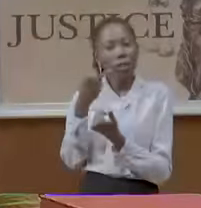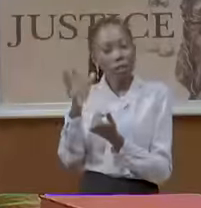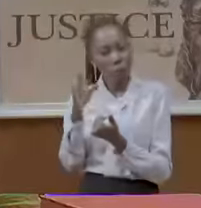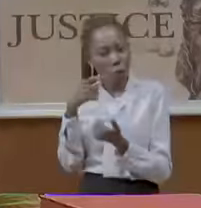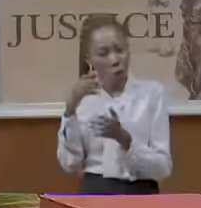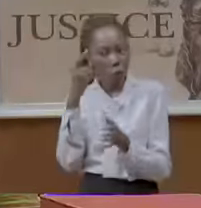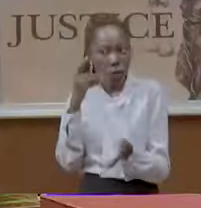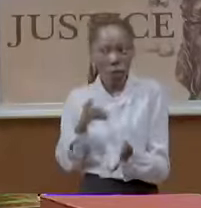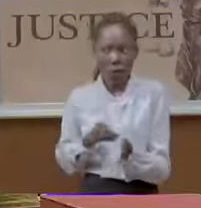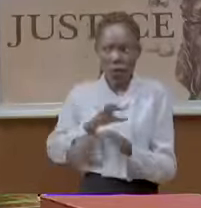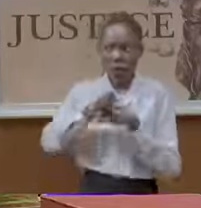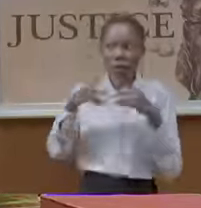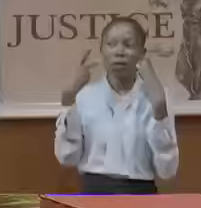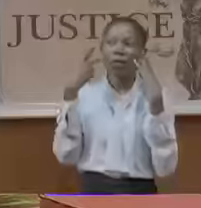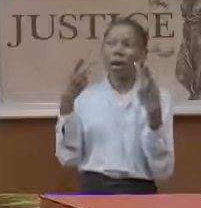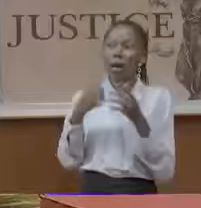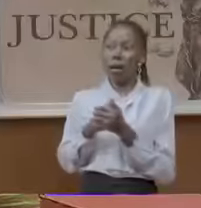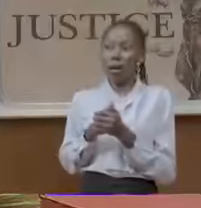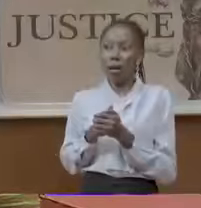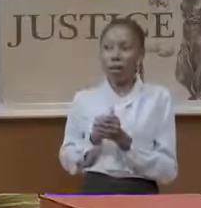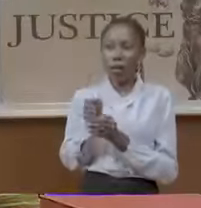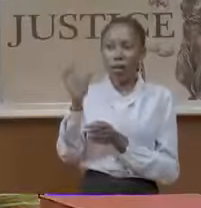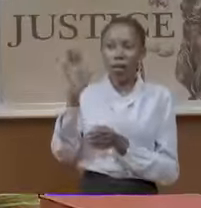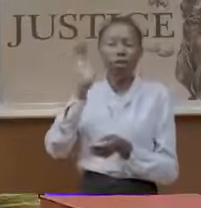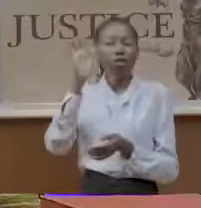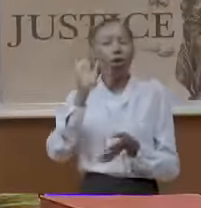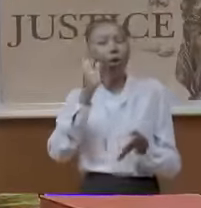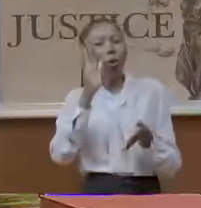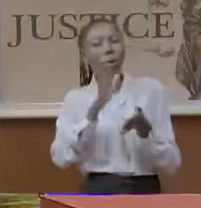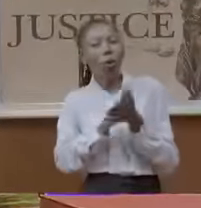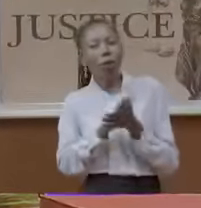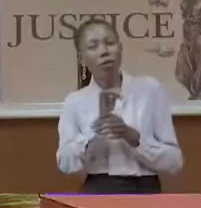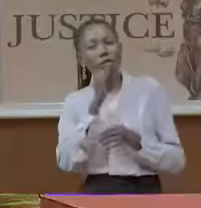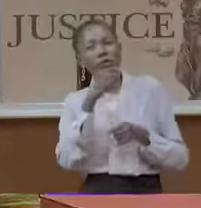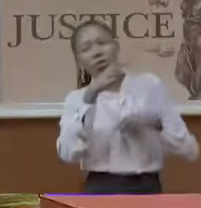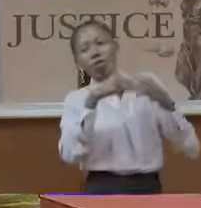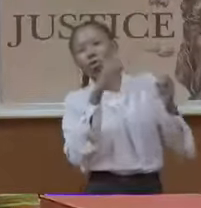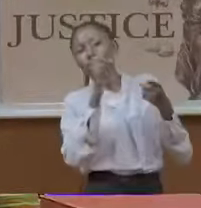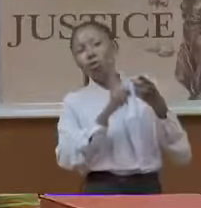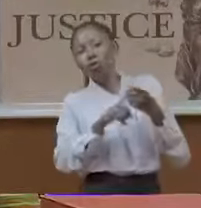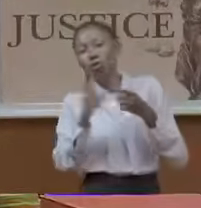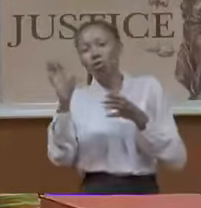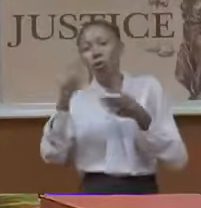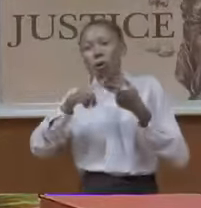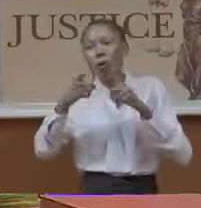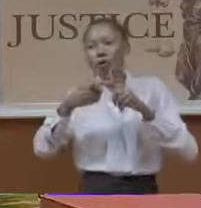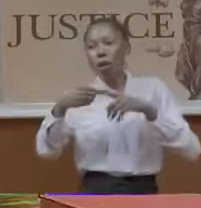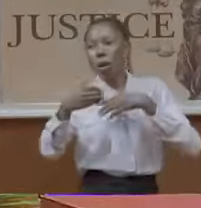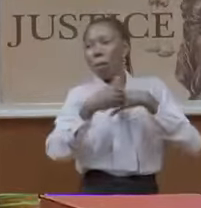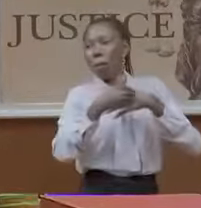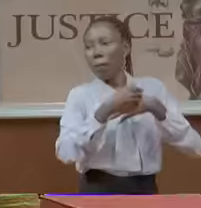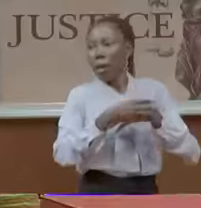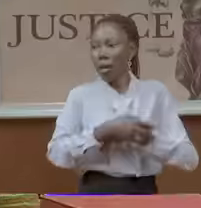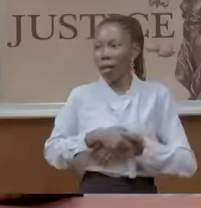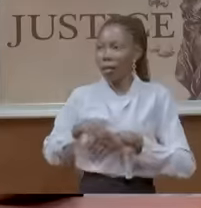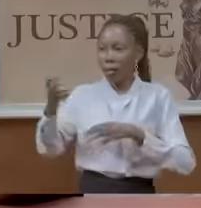before you know, all of them just come and say, Daddy, your wife is going to die. That your friend, George Gidivit. I said, So all